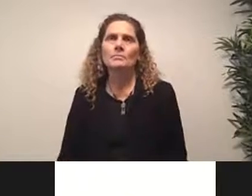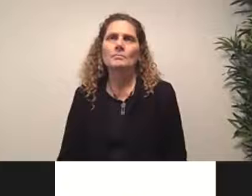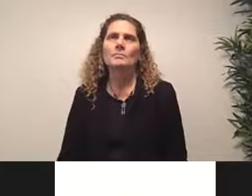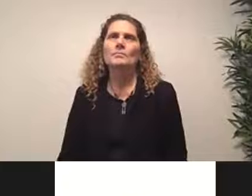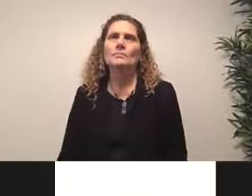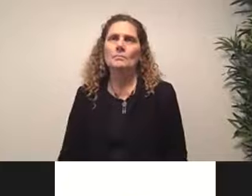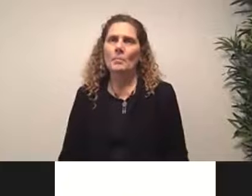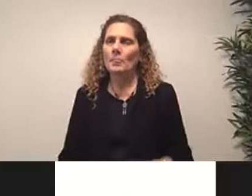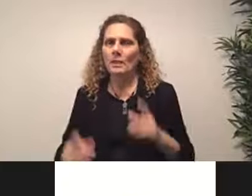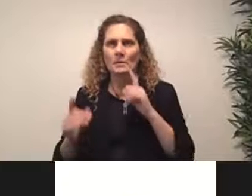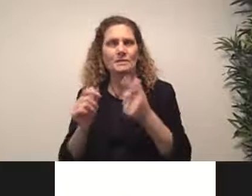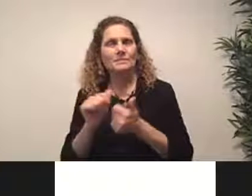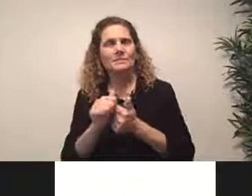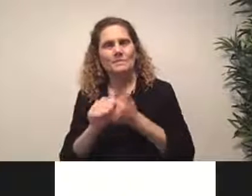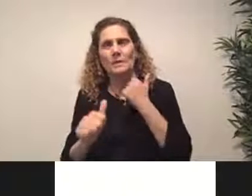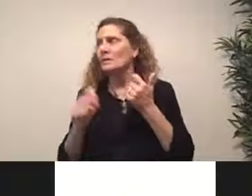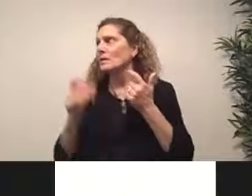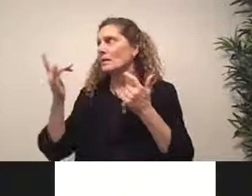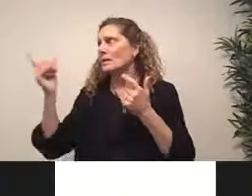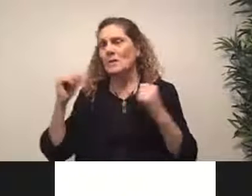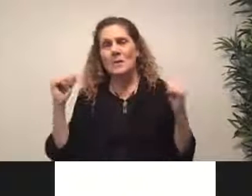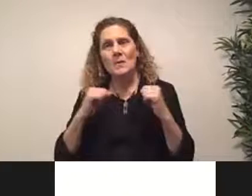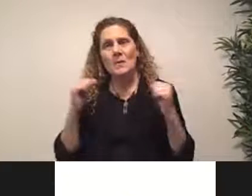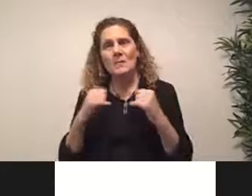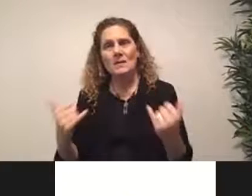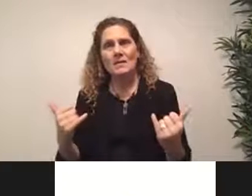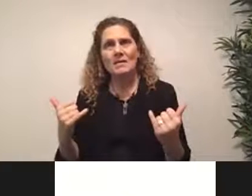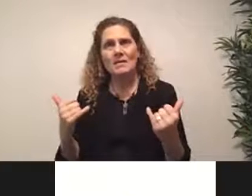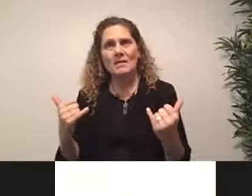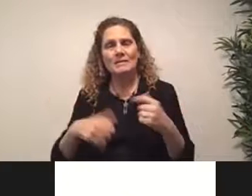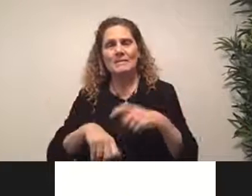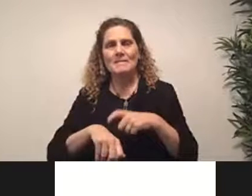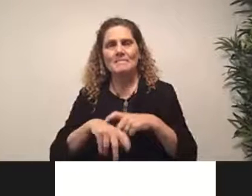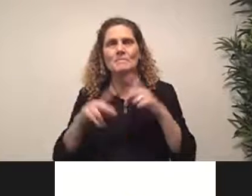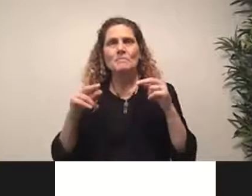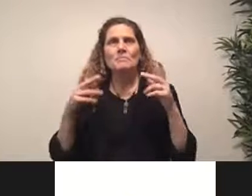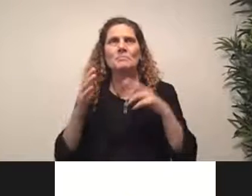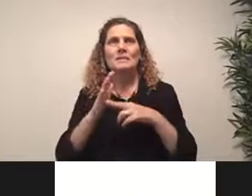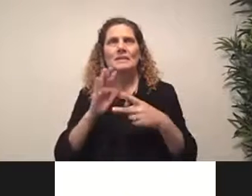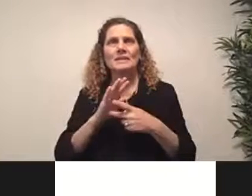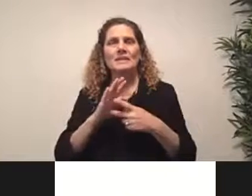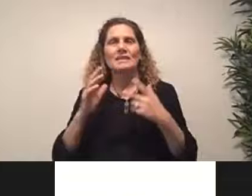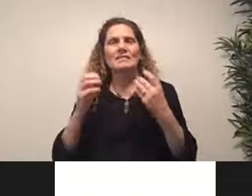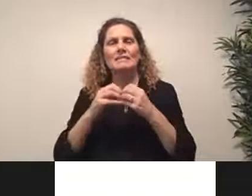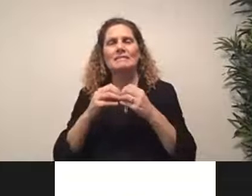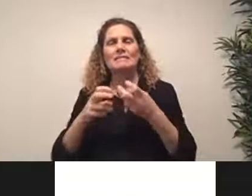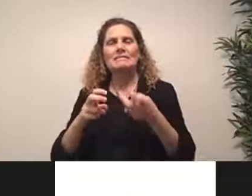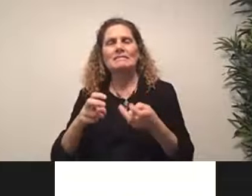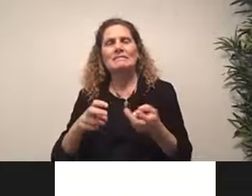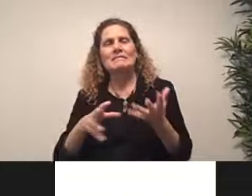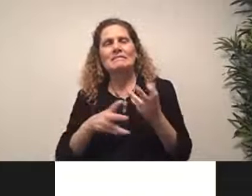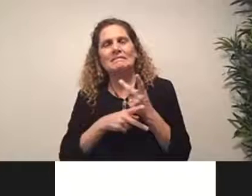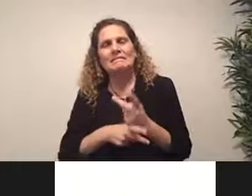winter. We have to continue our vigilance and our precautions, especially now with a vaccine in sight. And once we're able to